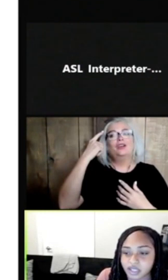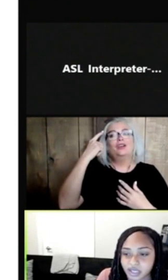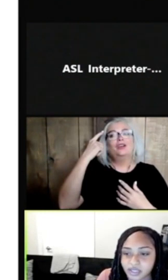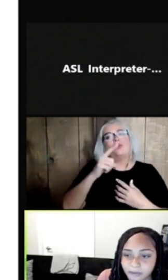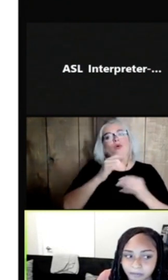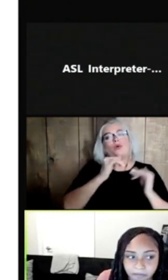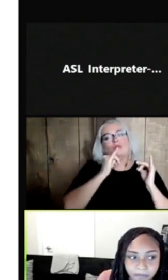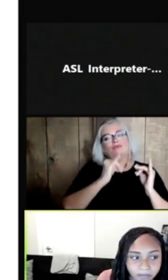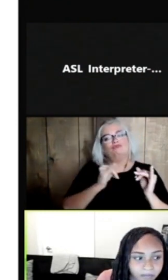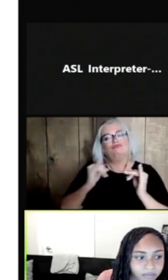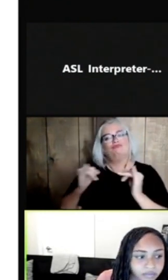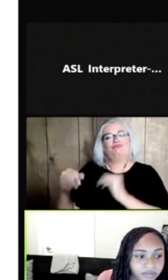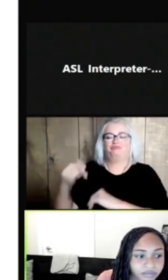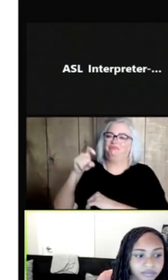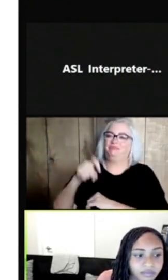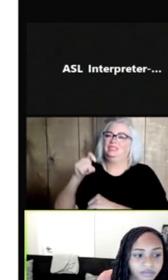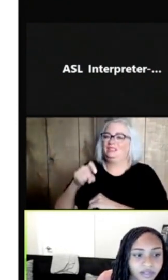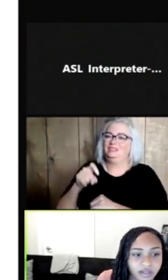everyone's needs.